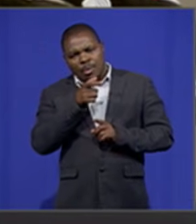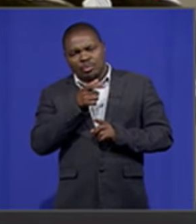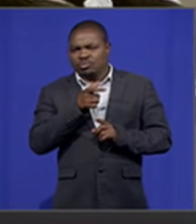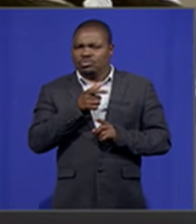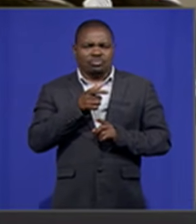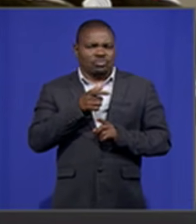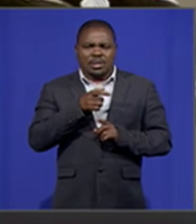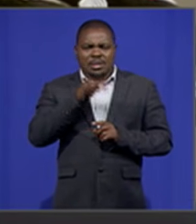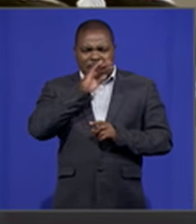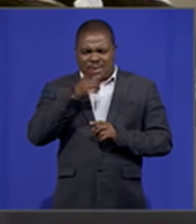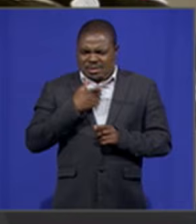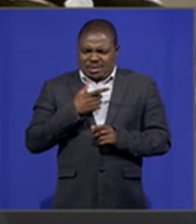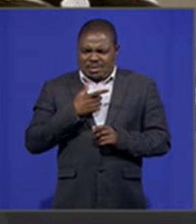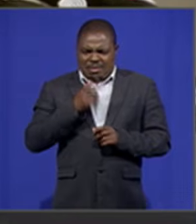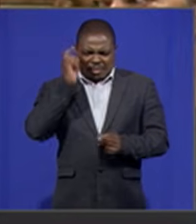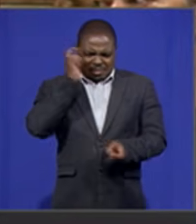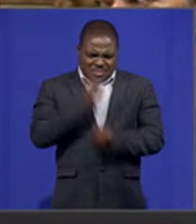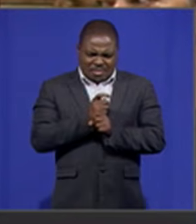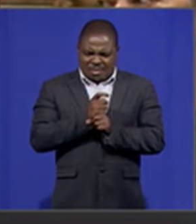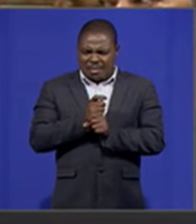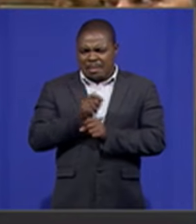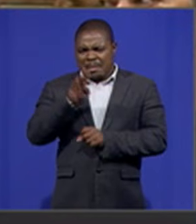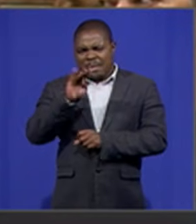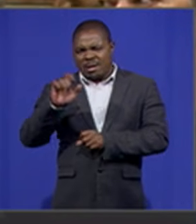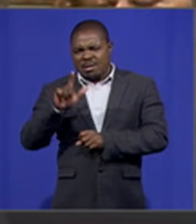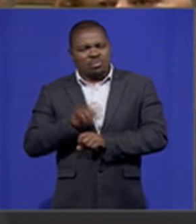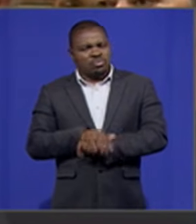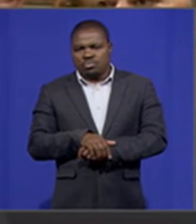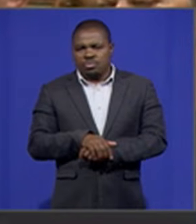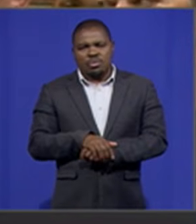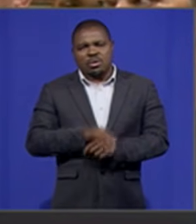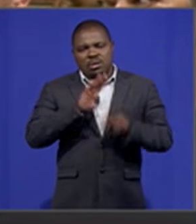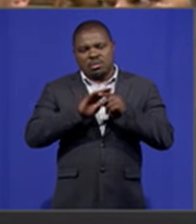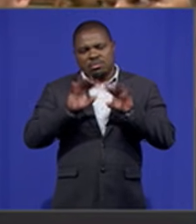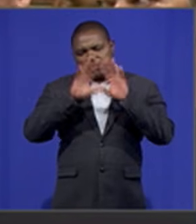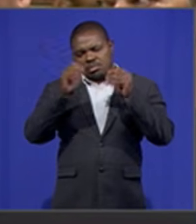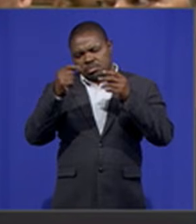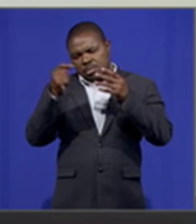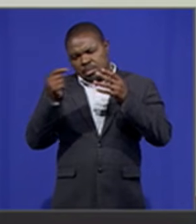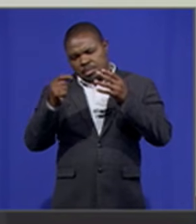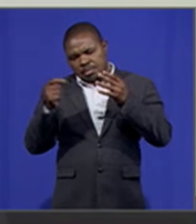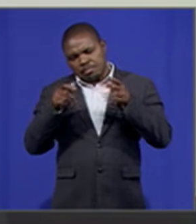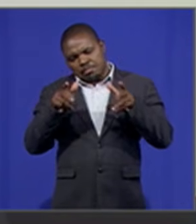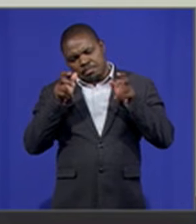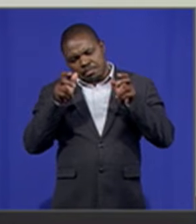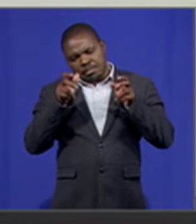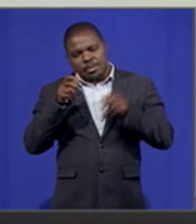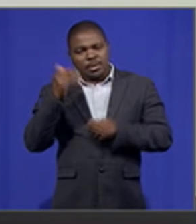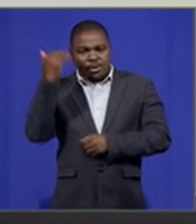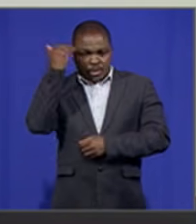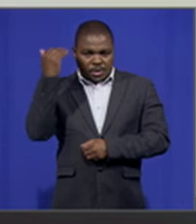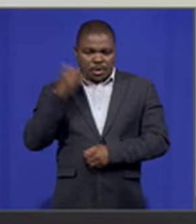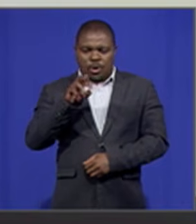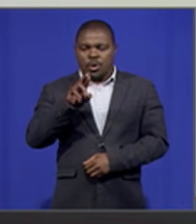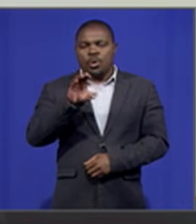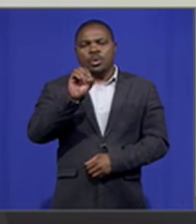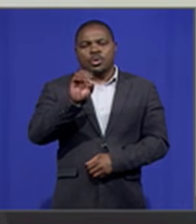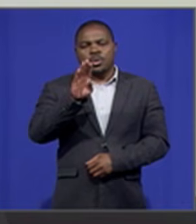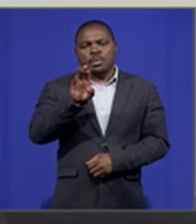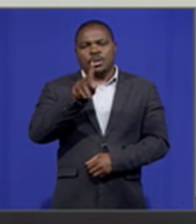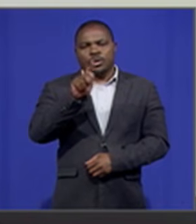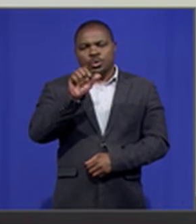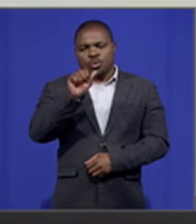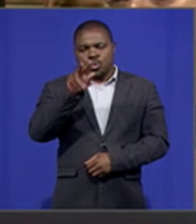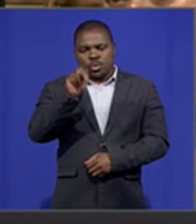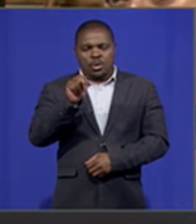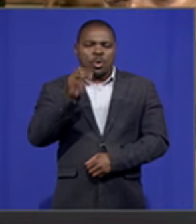se be lebaka la go moganetša ka peila. Ka morago go ela šedi go dintlha ka moka, moahlodi Wendell Robertson o hweditše go le